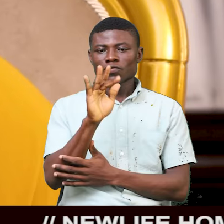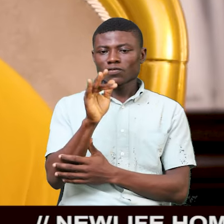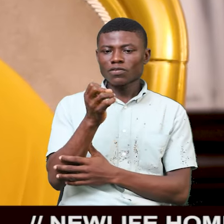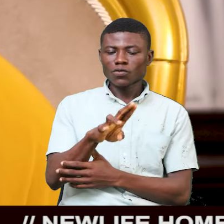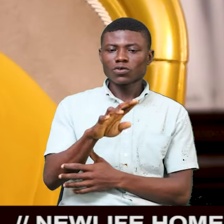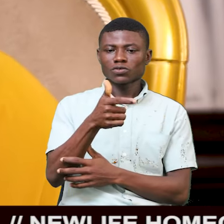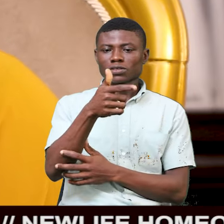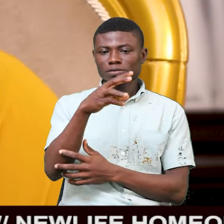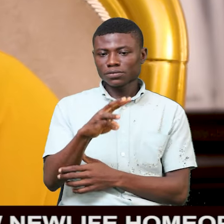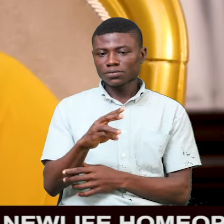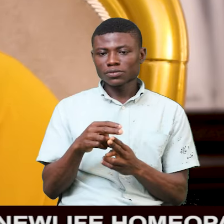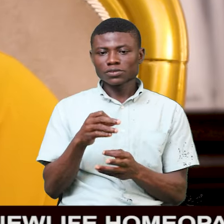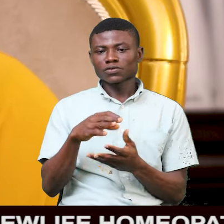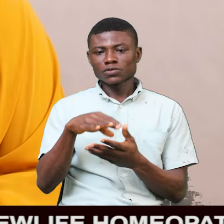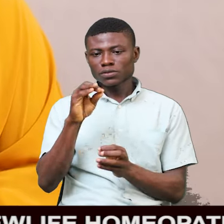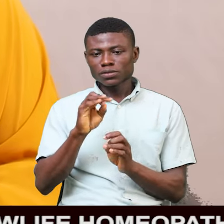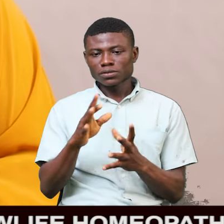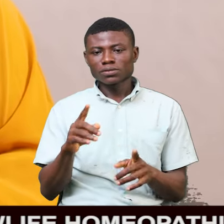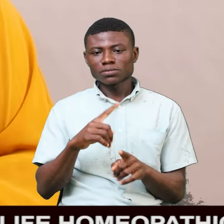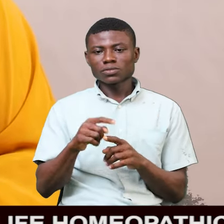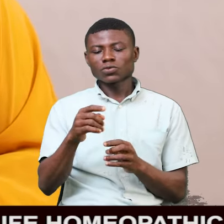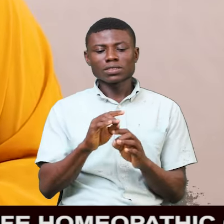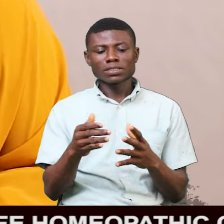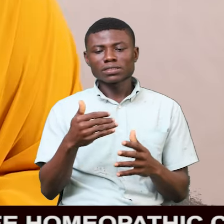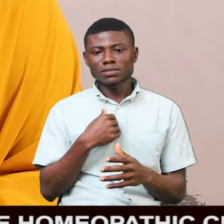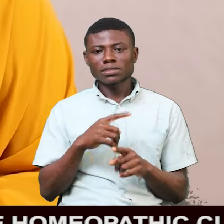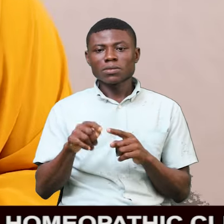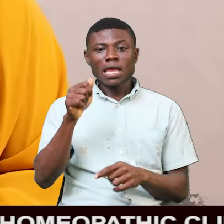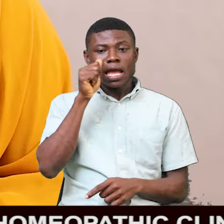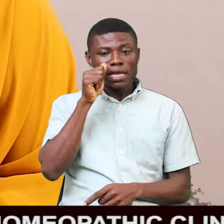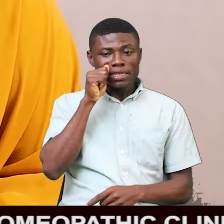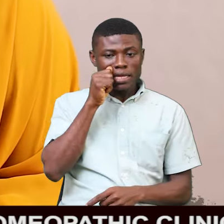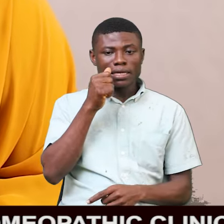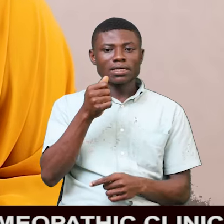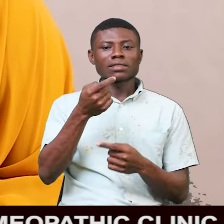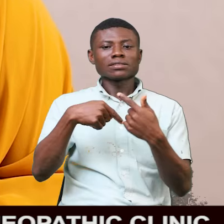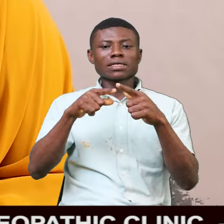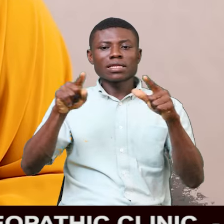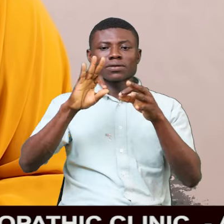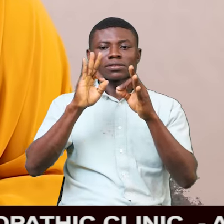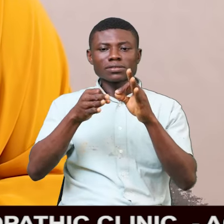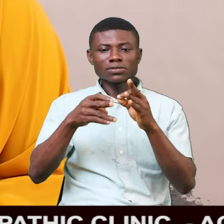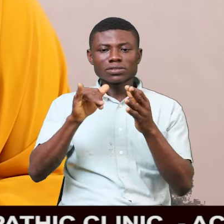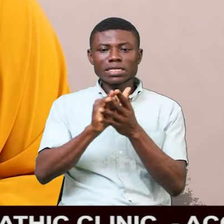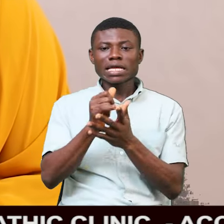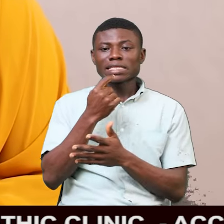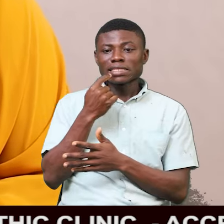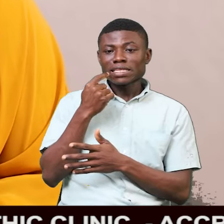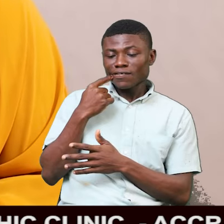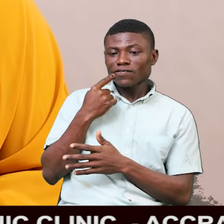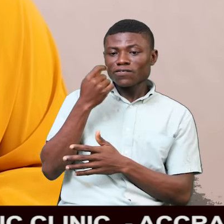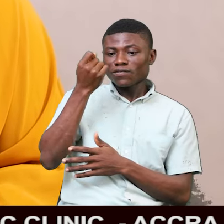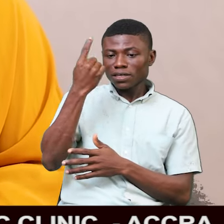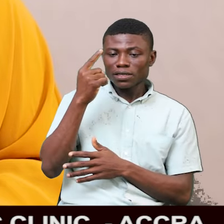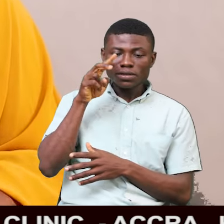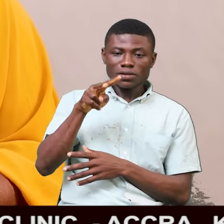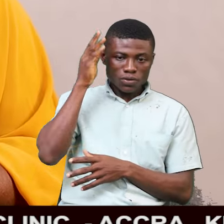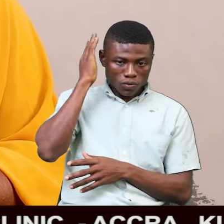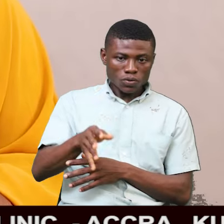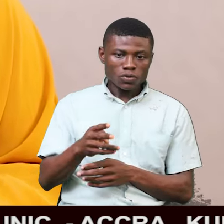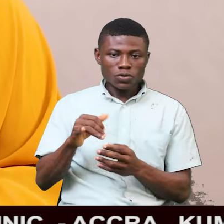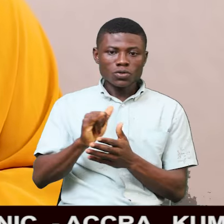26. It is a usia here, waboka. Atanya meche ye sign language interpretation ma yesebe ya yenu anu mwomu nte kasano. Omu